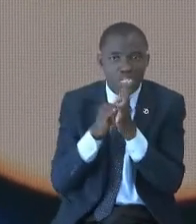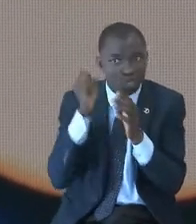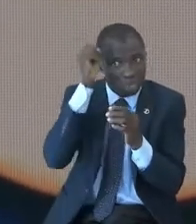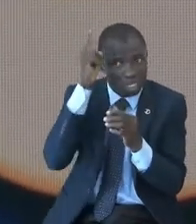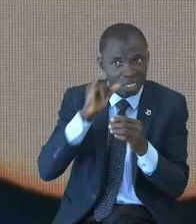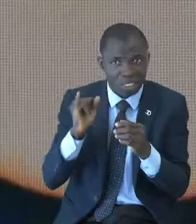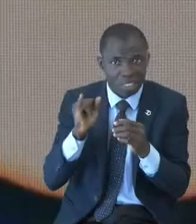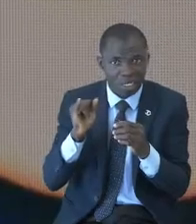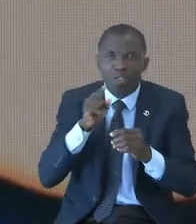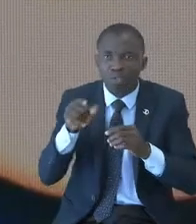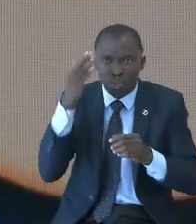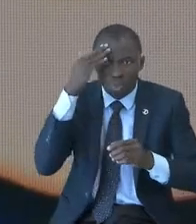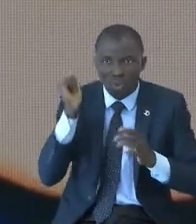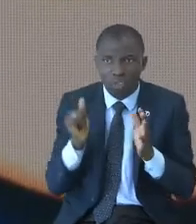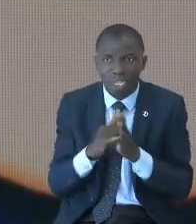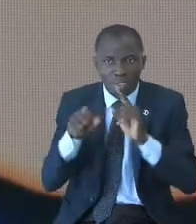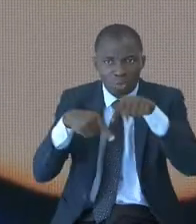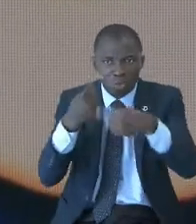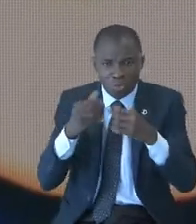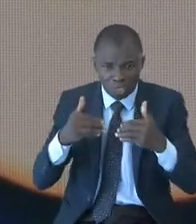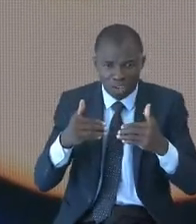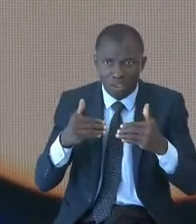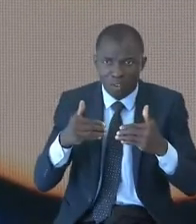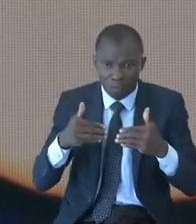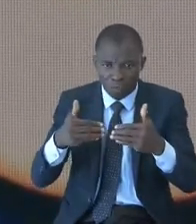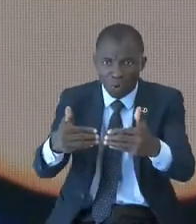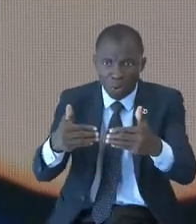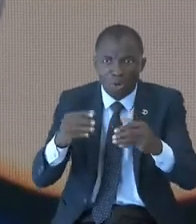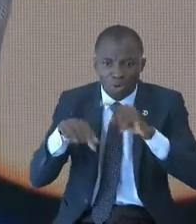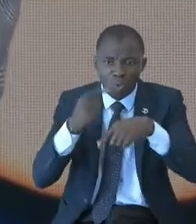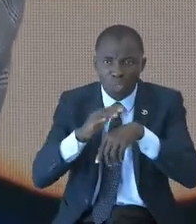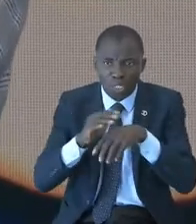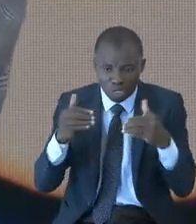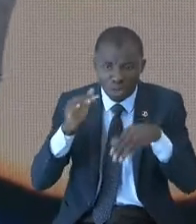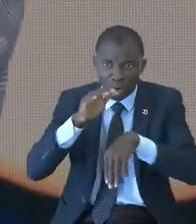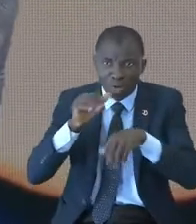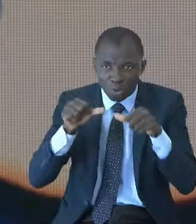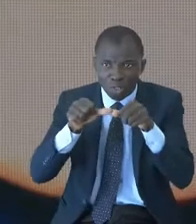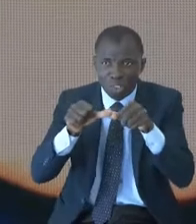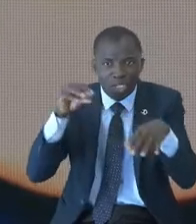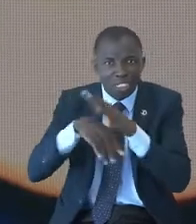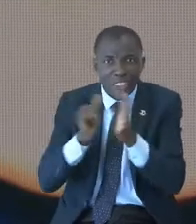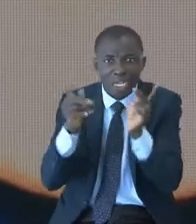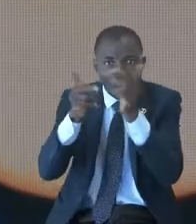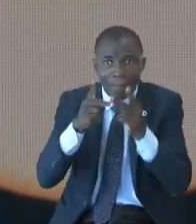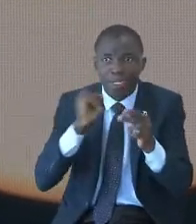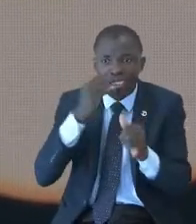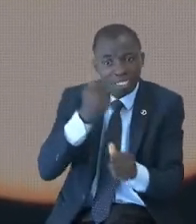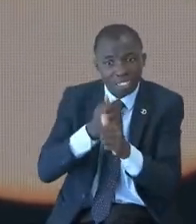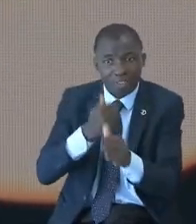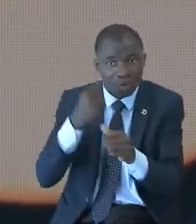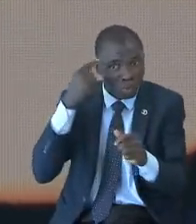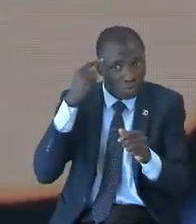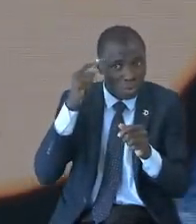understanding, and you know, going forward, going on, is dangerous for your life. You